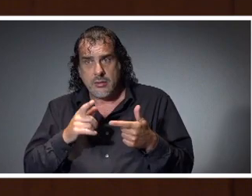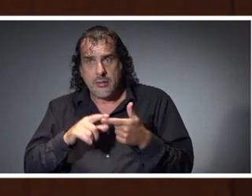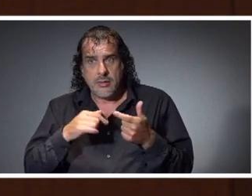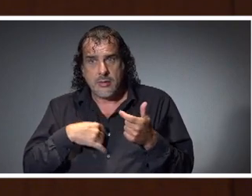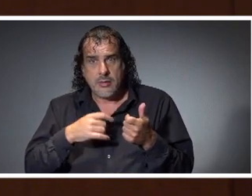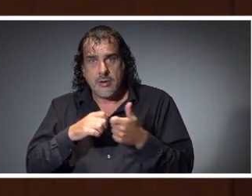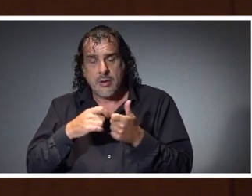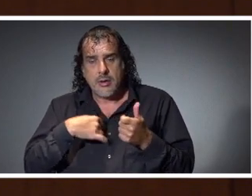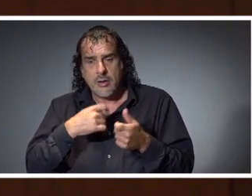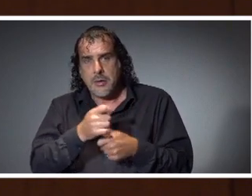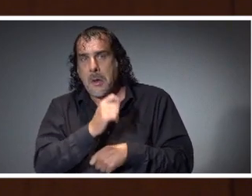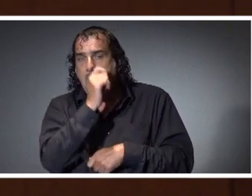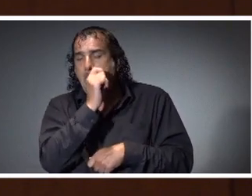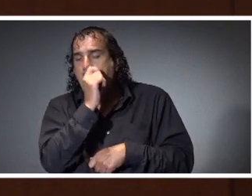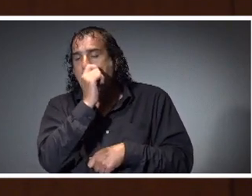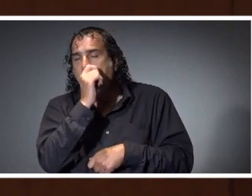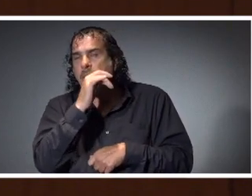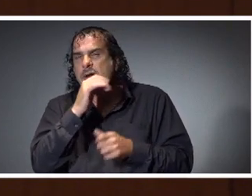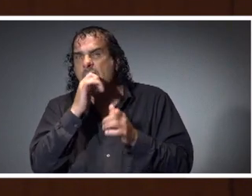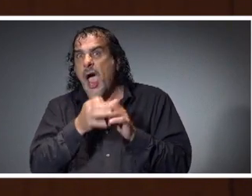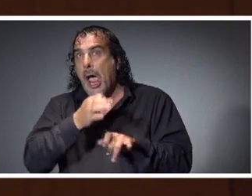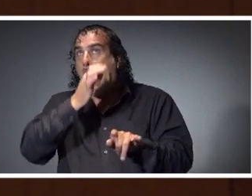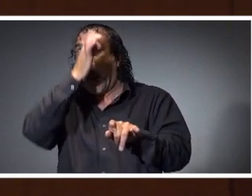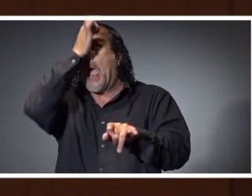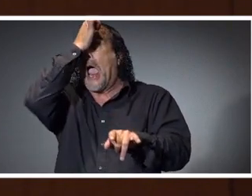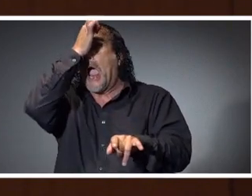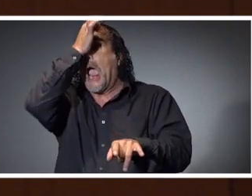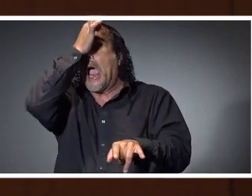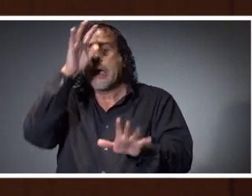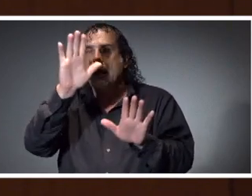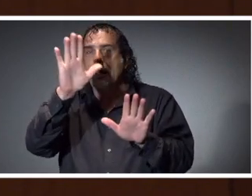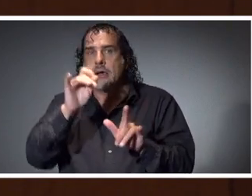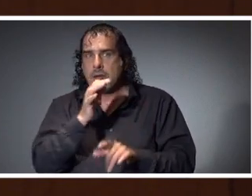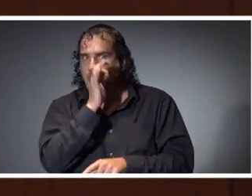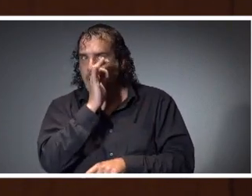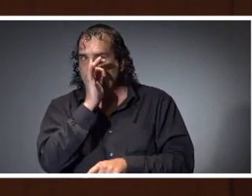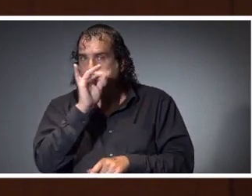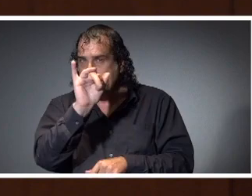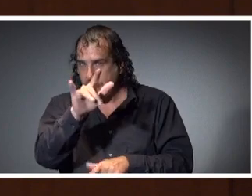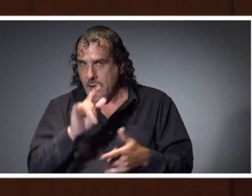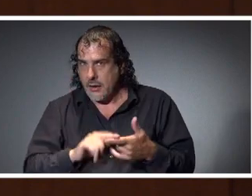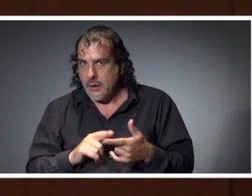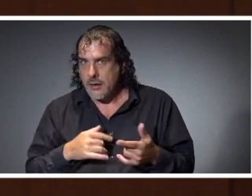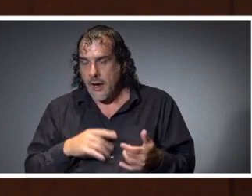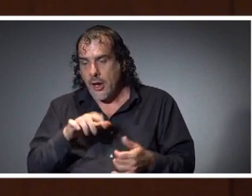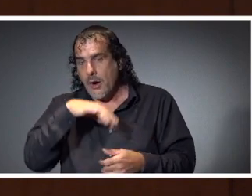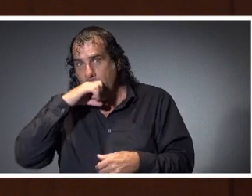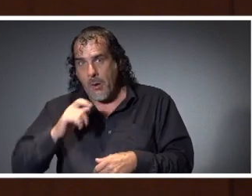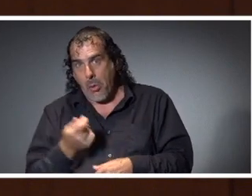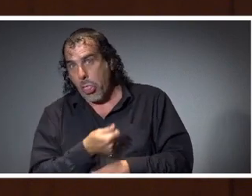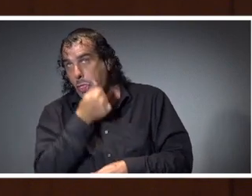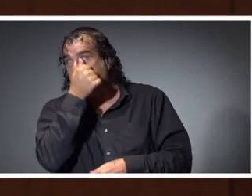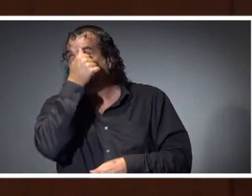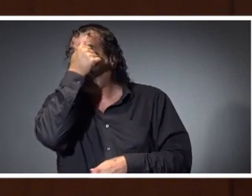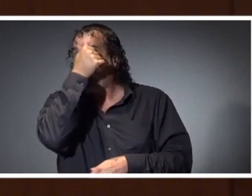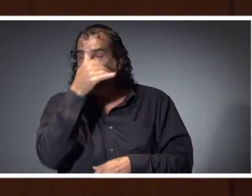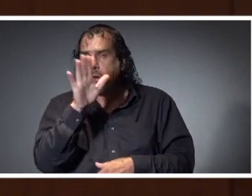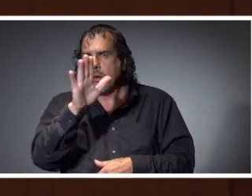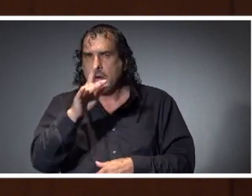it's going to be a lot easier. So come on in, get the front of the nose test, not the back of the nose. And we'll even be doing some throat swabs for kids.